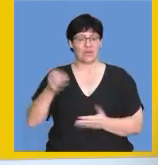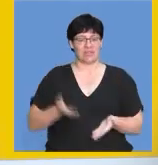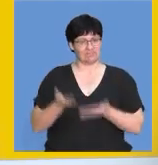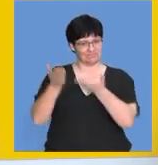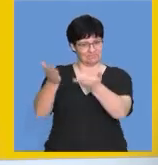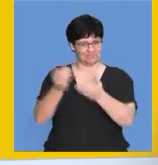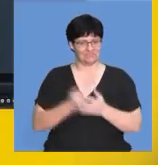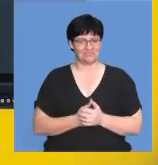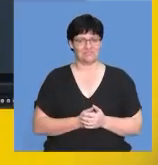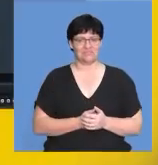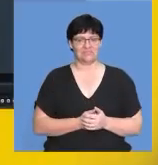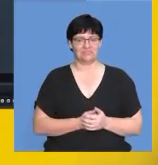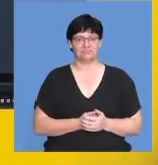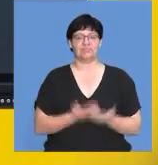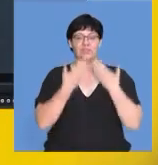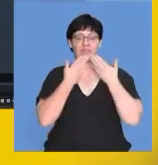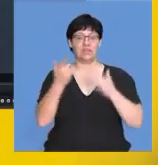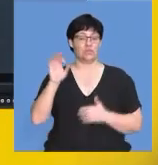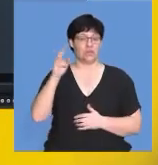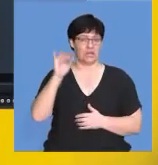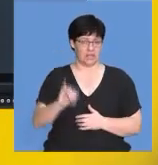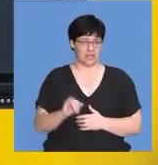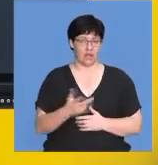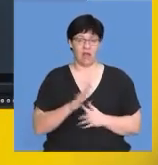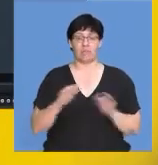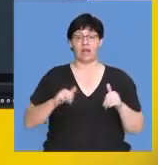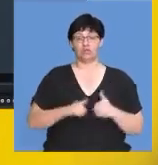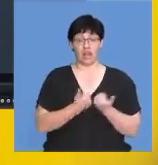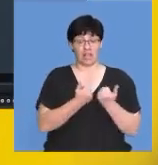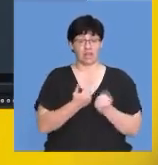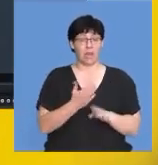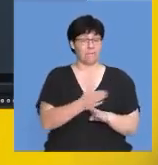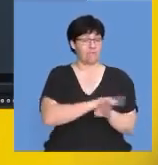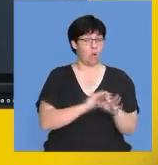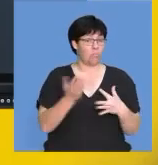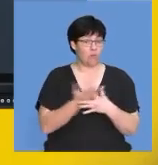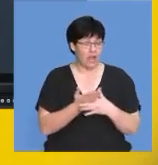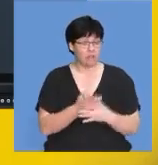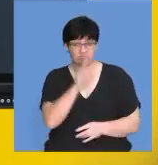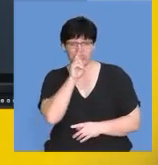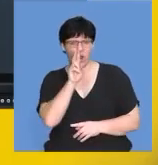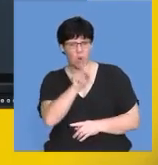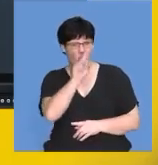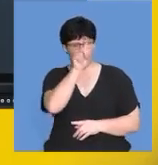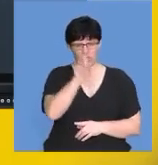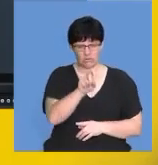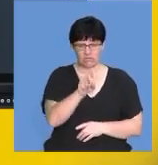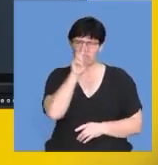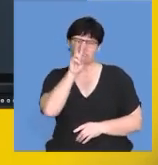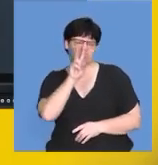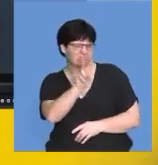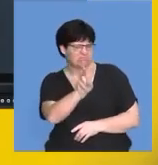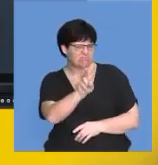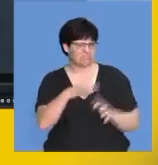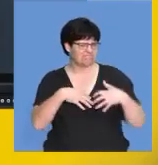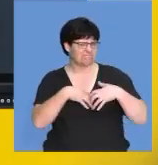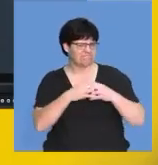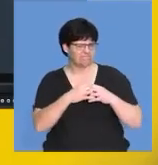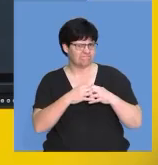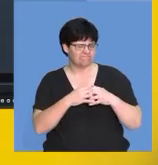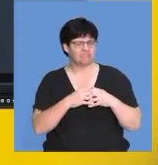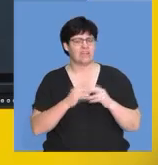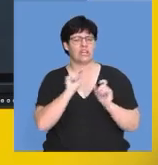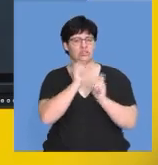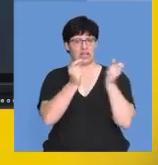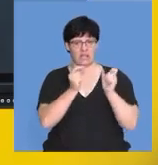and over to you. Thanks, Luni. So guys, I challenged you before we got into break to look at that question and see if you could put together a genetic